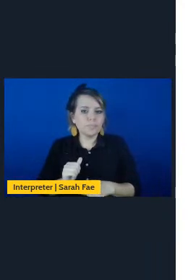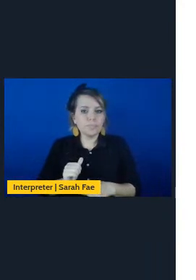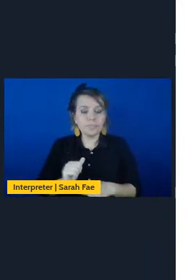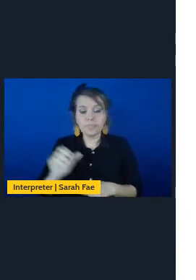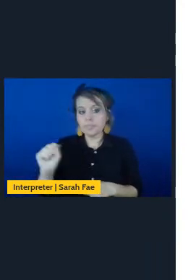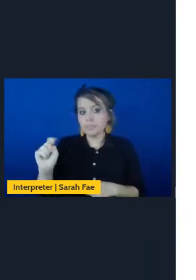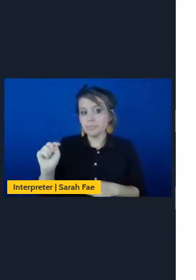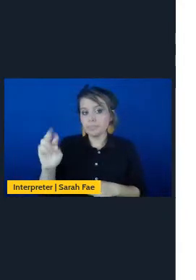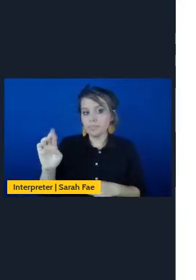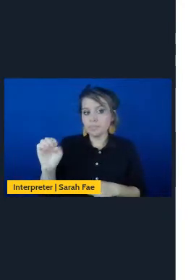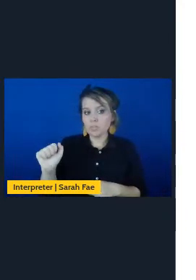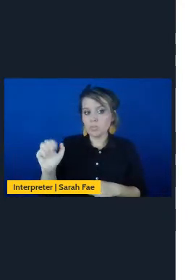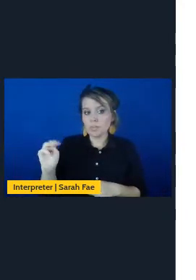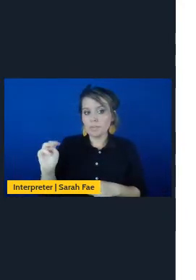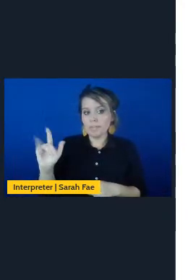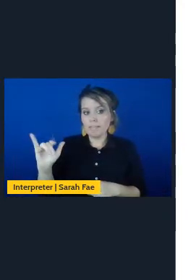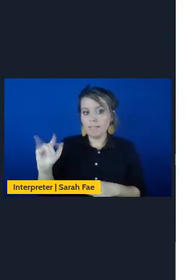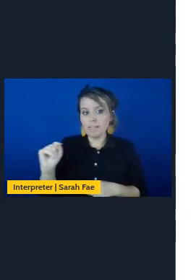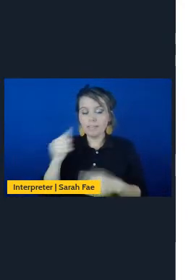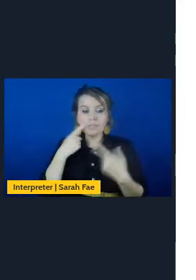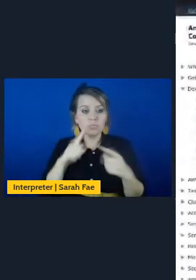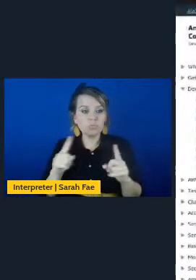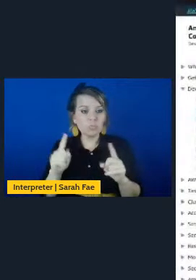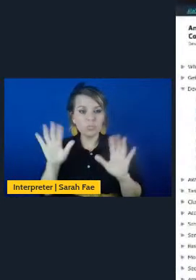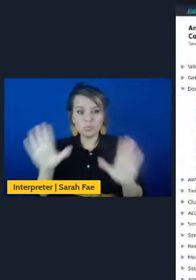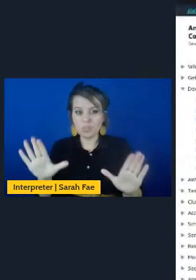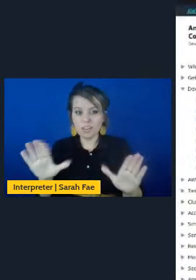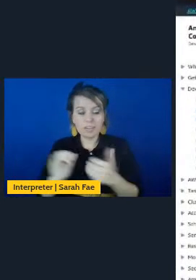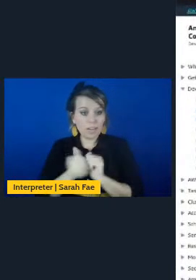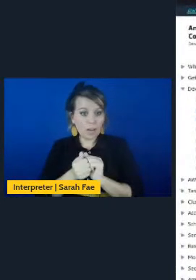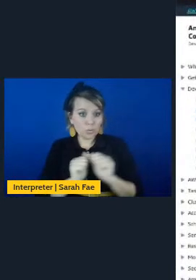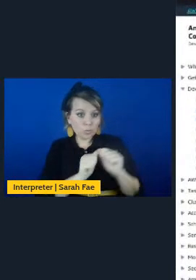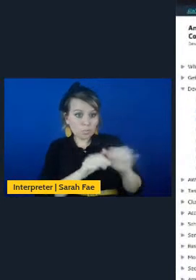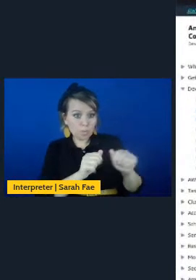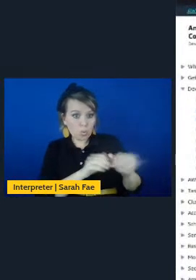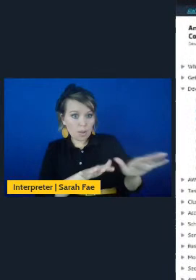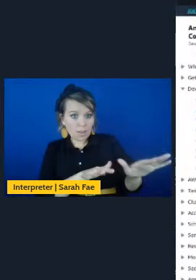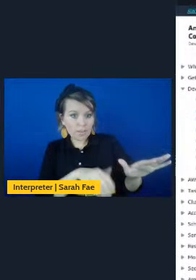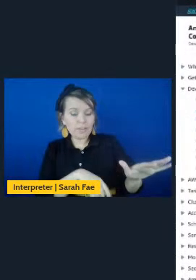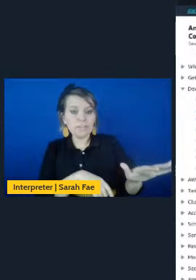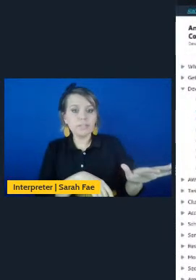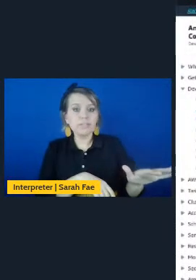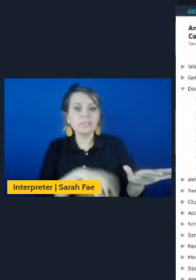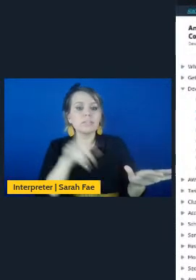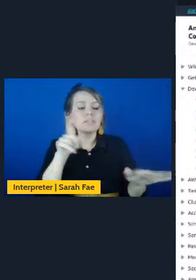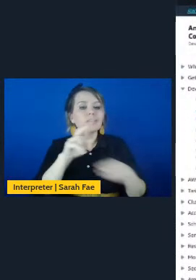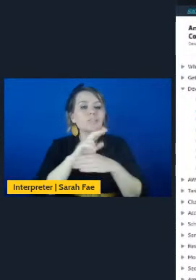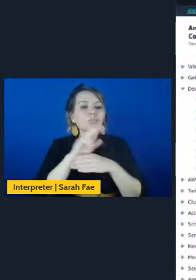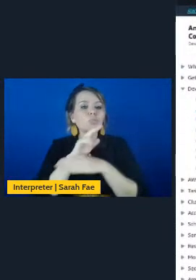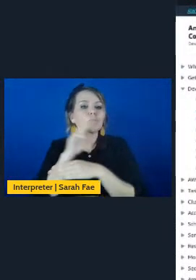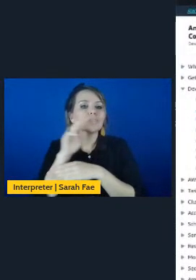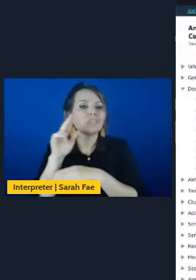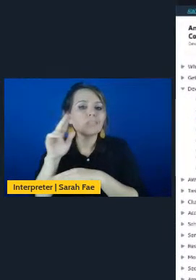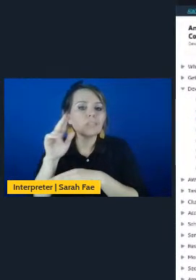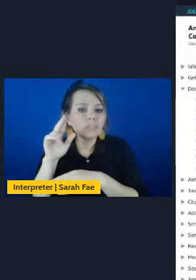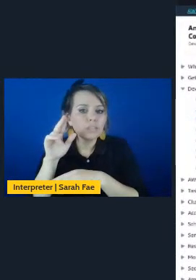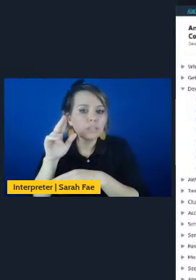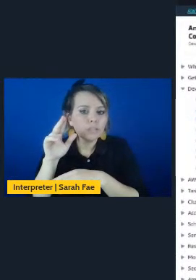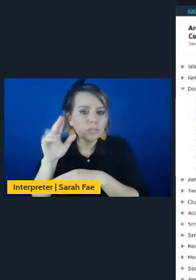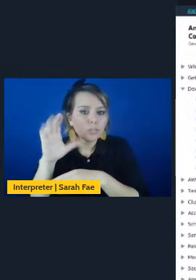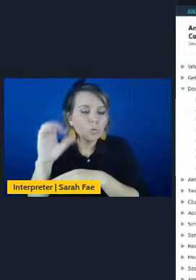you can deploy the Streamlit application is using the Copilot, which